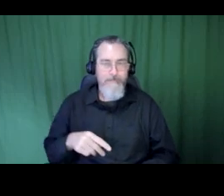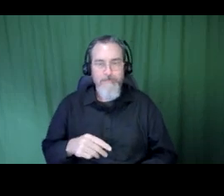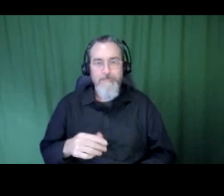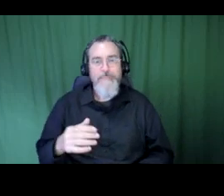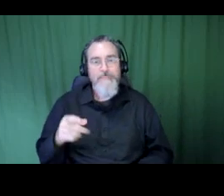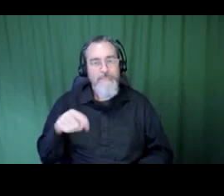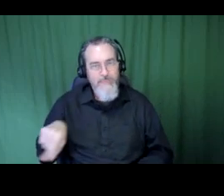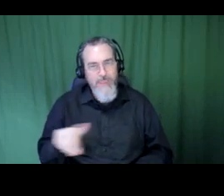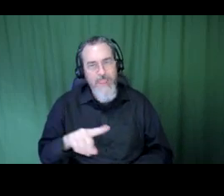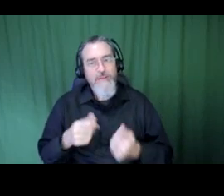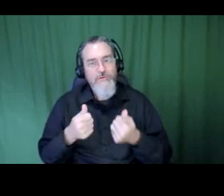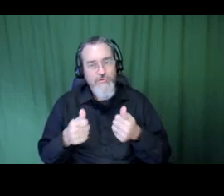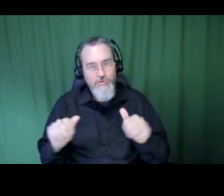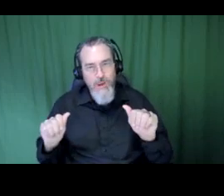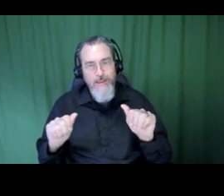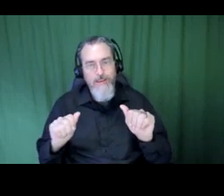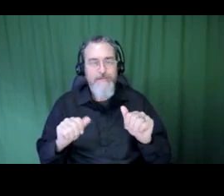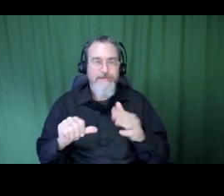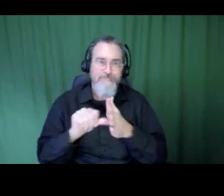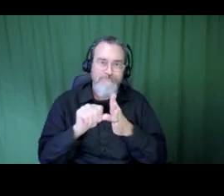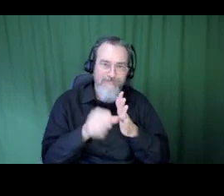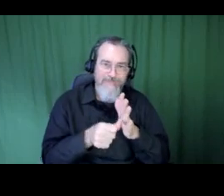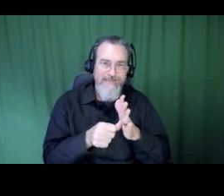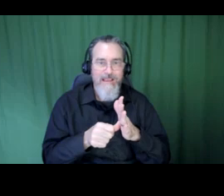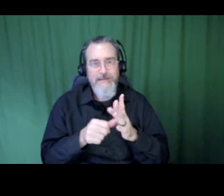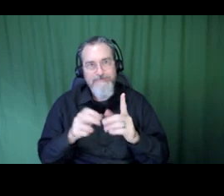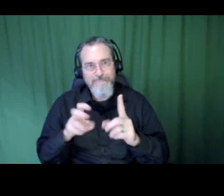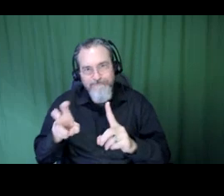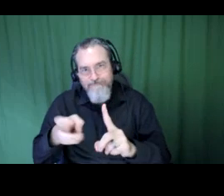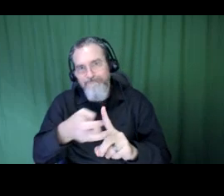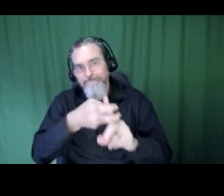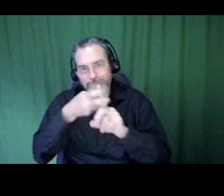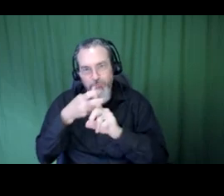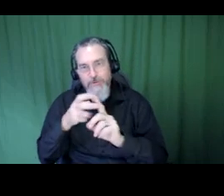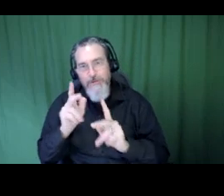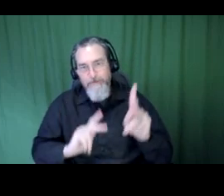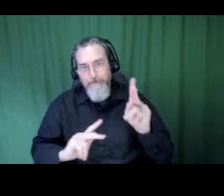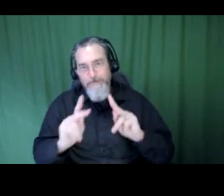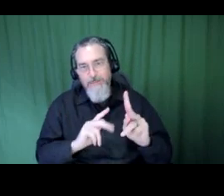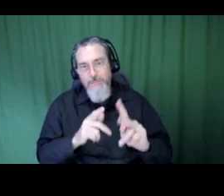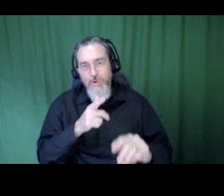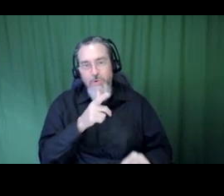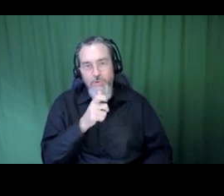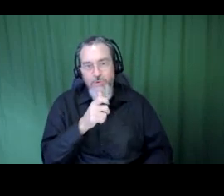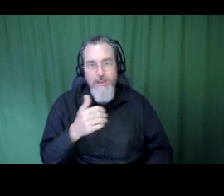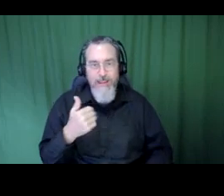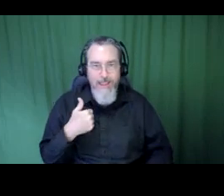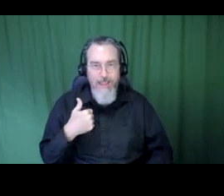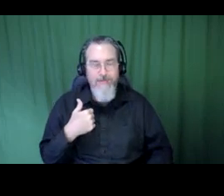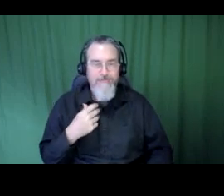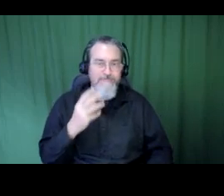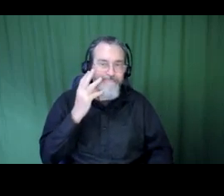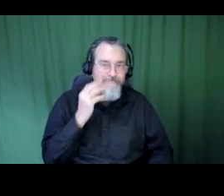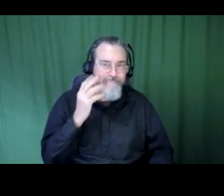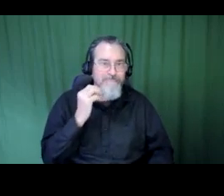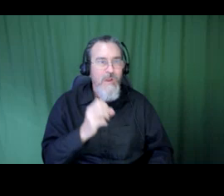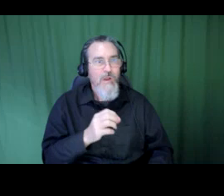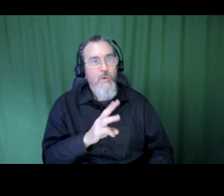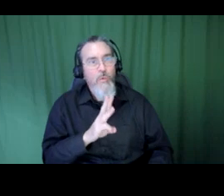trying to emphasize and recruit employees that have like sustainability and water conservation kind of